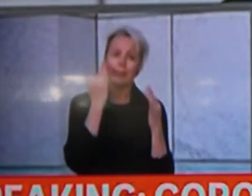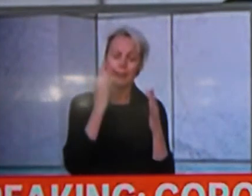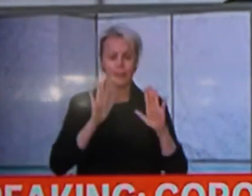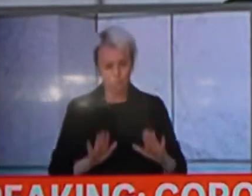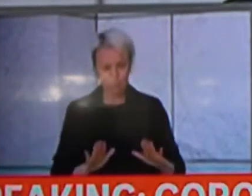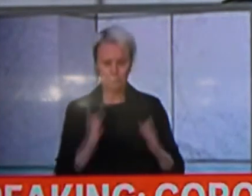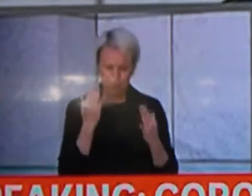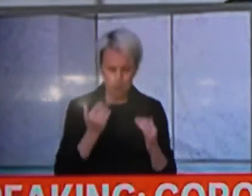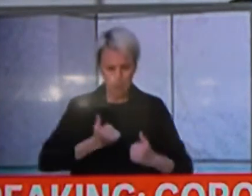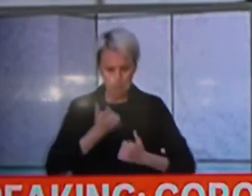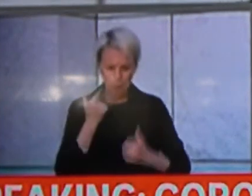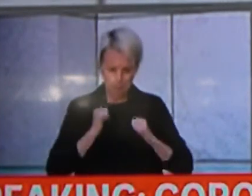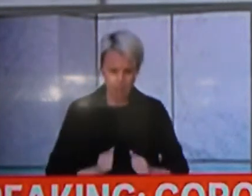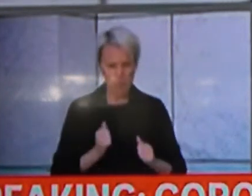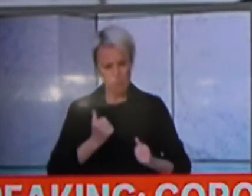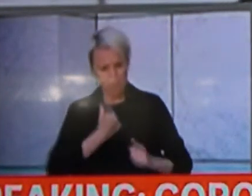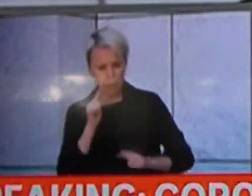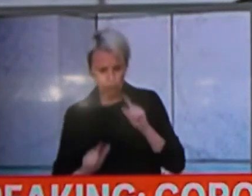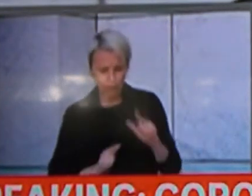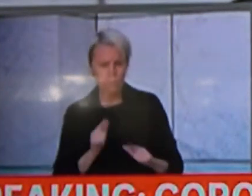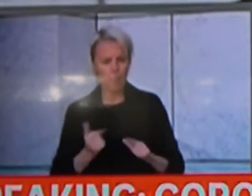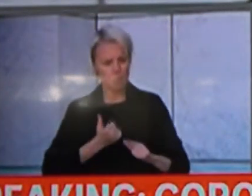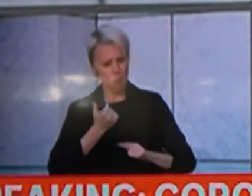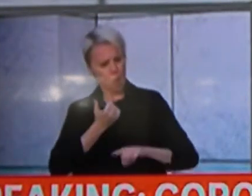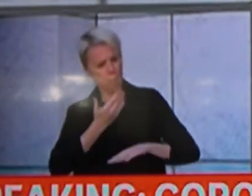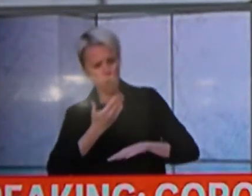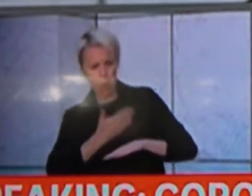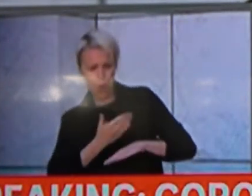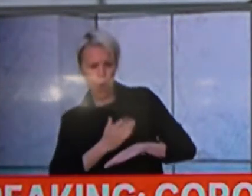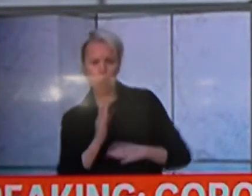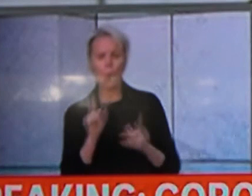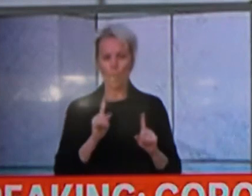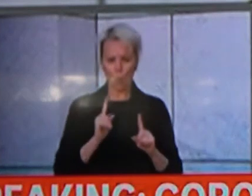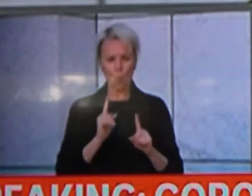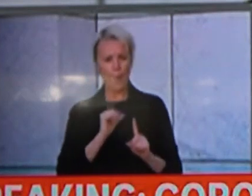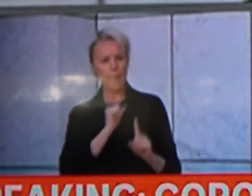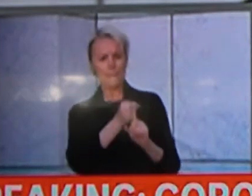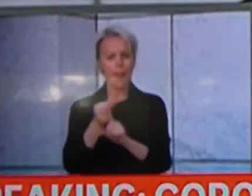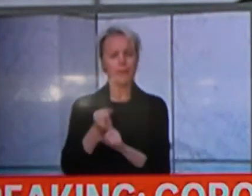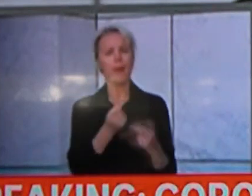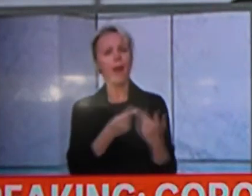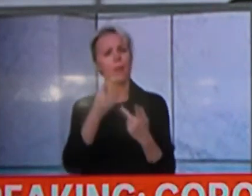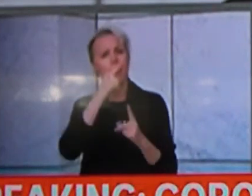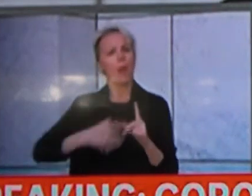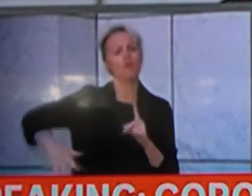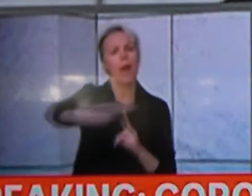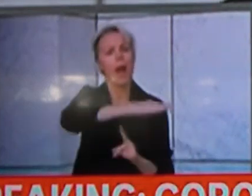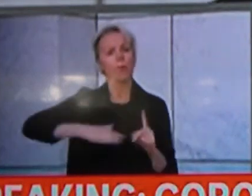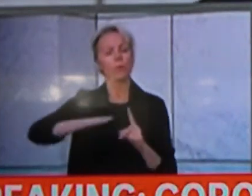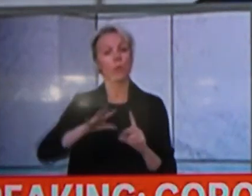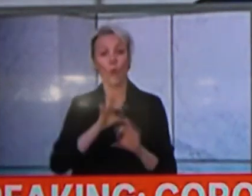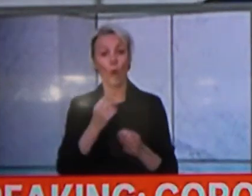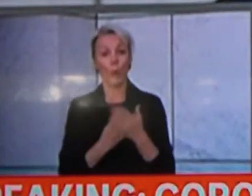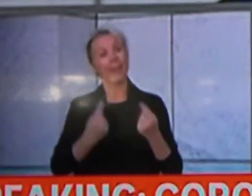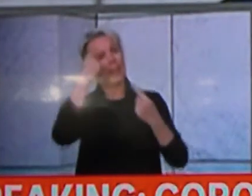what you're doing and your own behaviour and the impact that it has on others. This is incredibly important. It's not just about each of